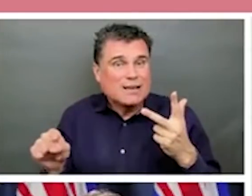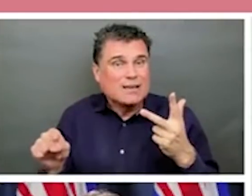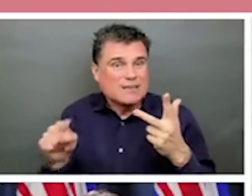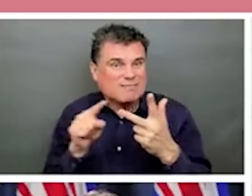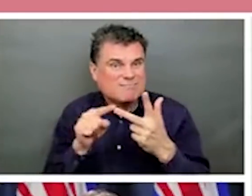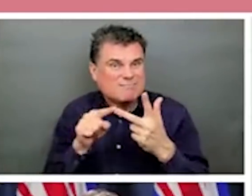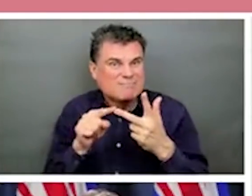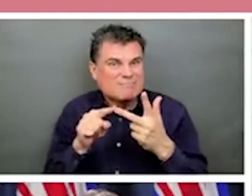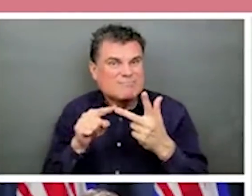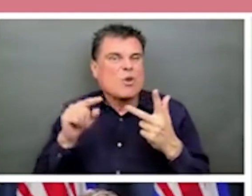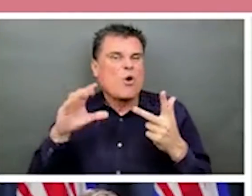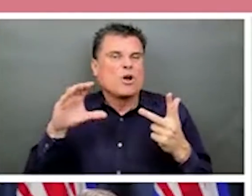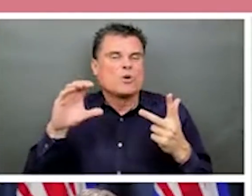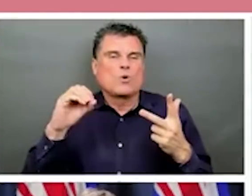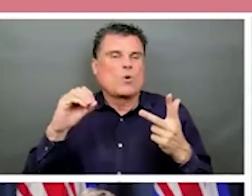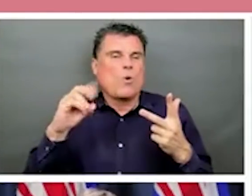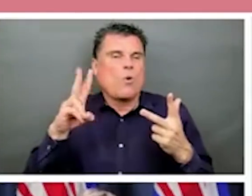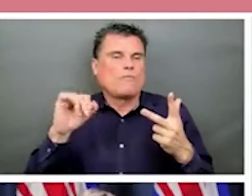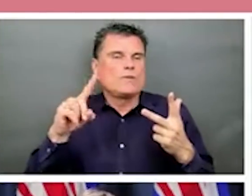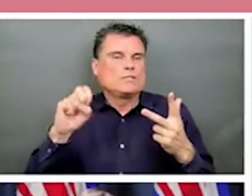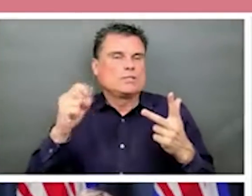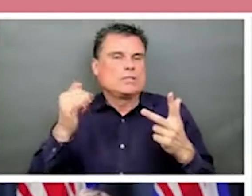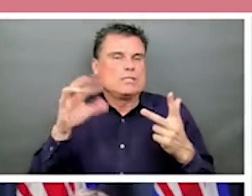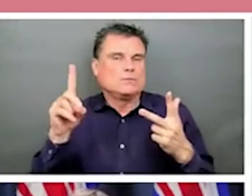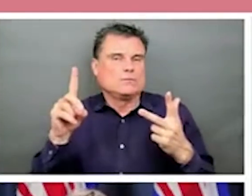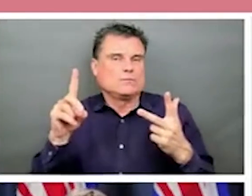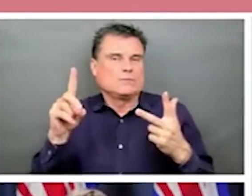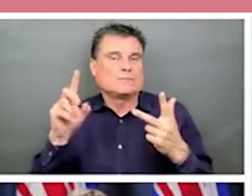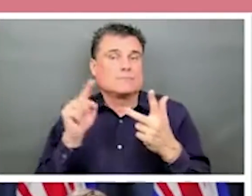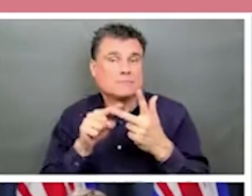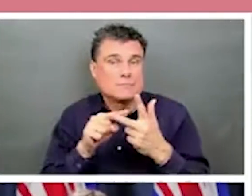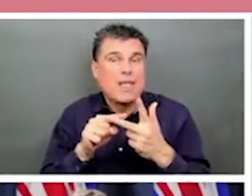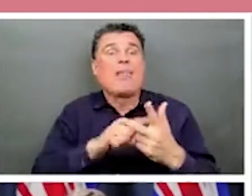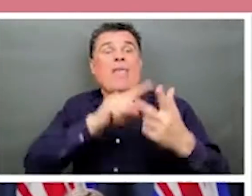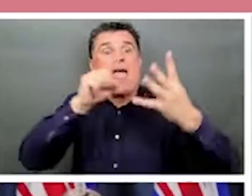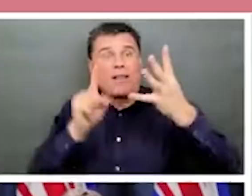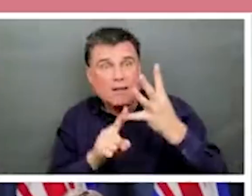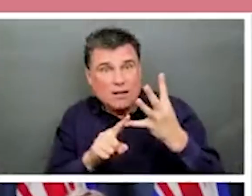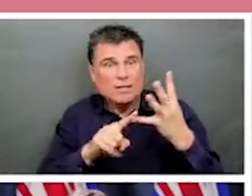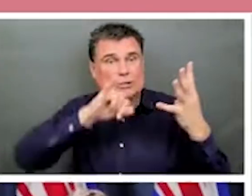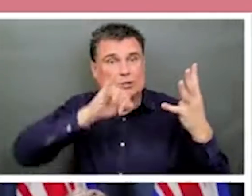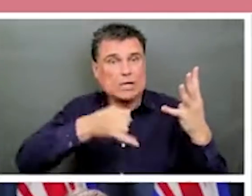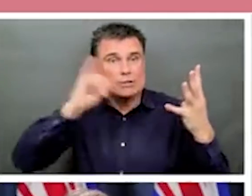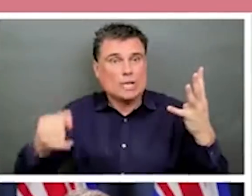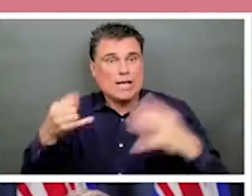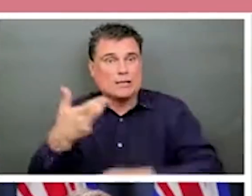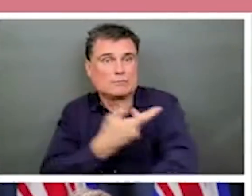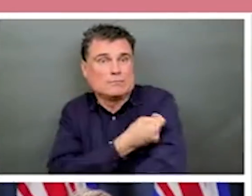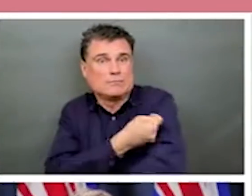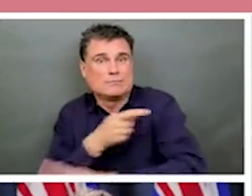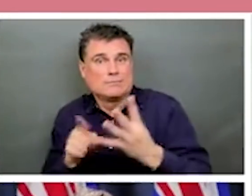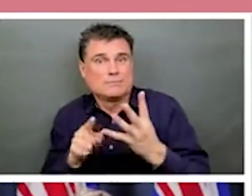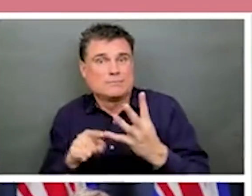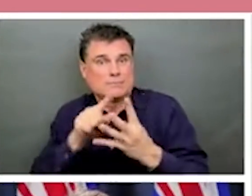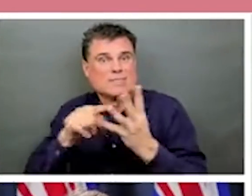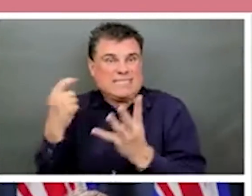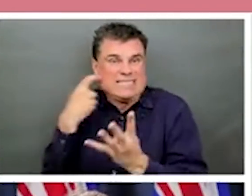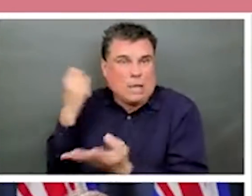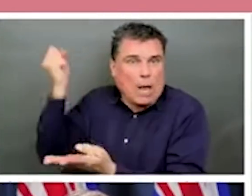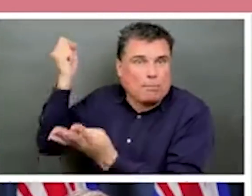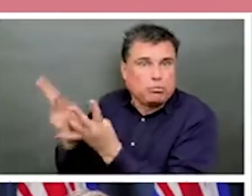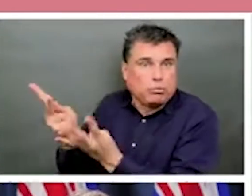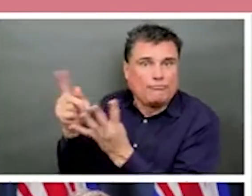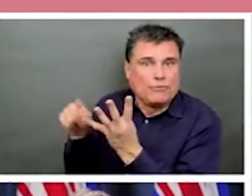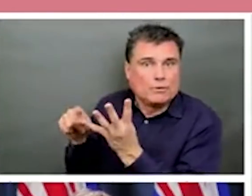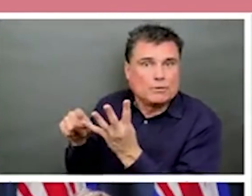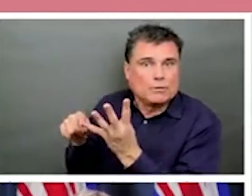has approved, their vaccine has been approved in Canada. We have no line of sight at this point into what supply Canada